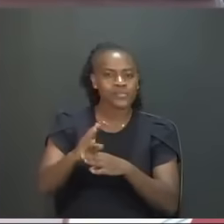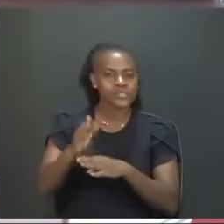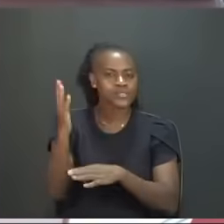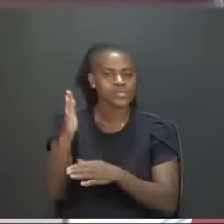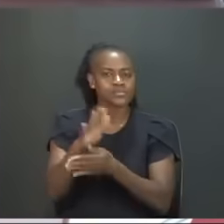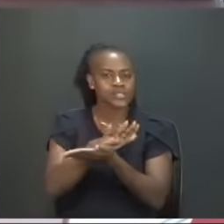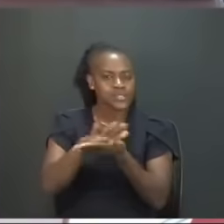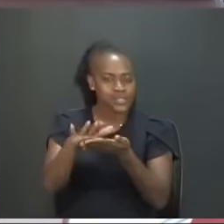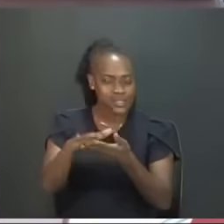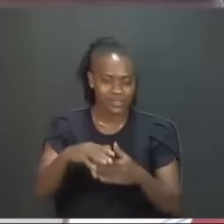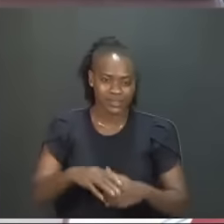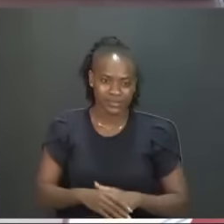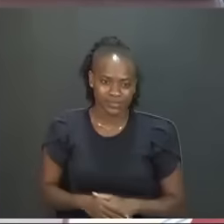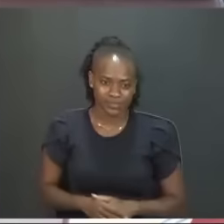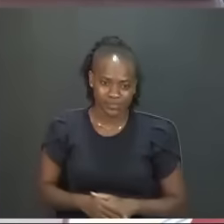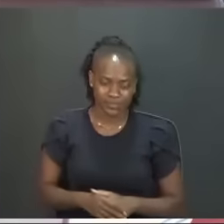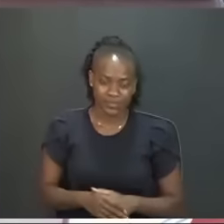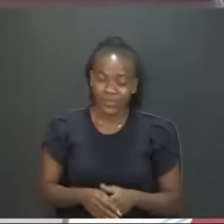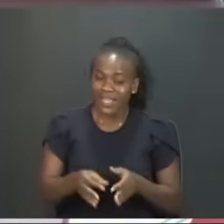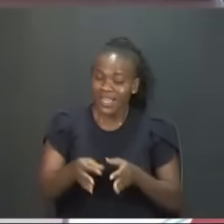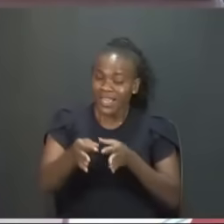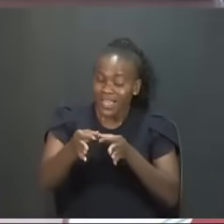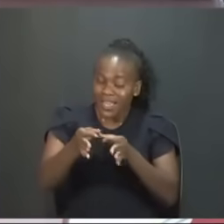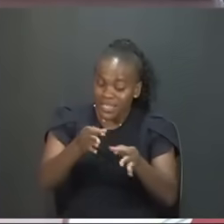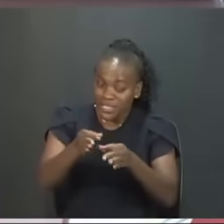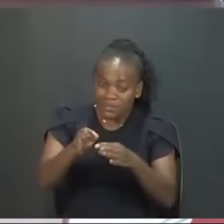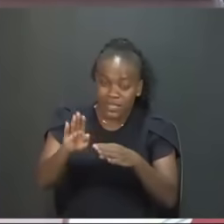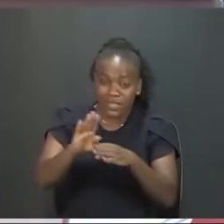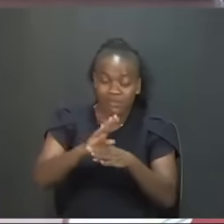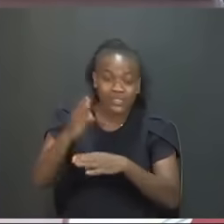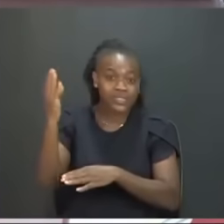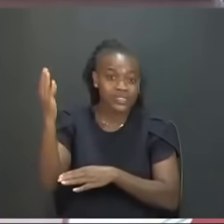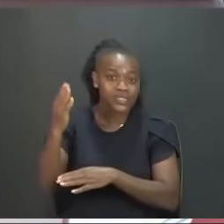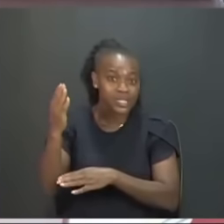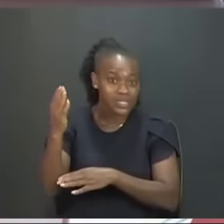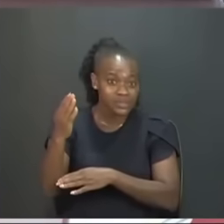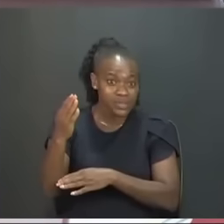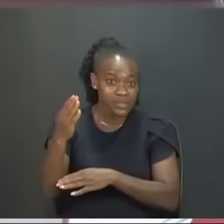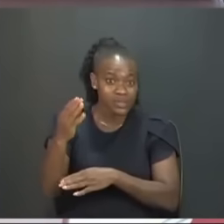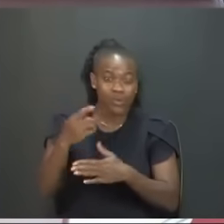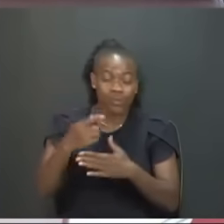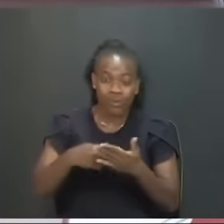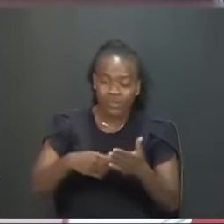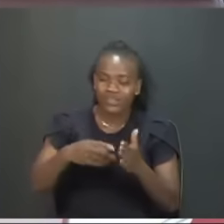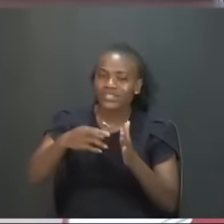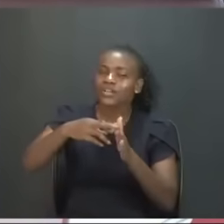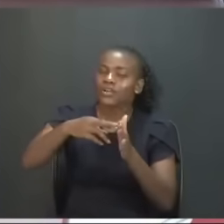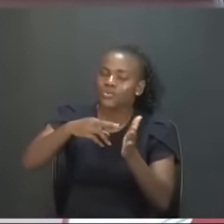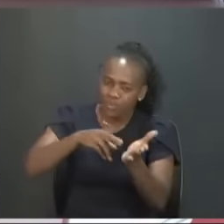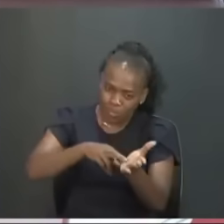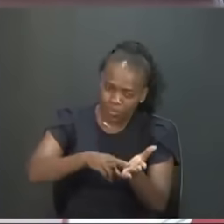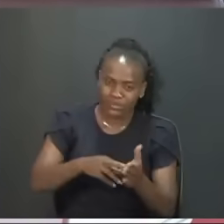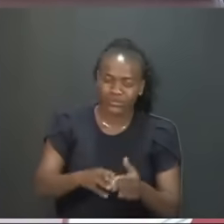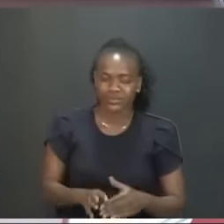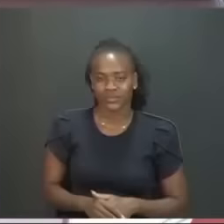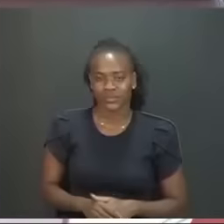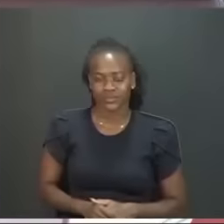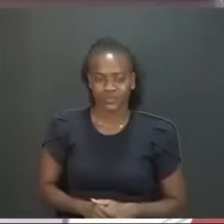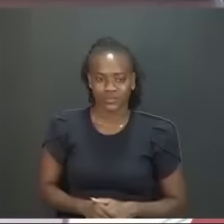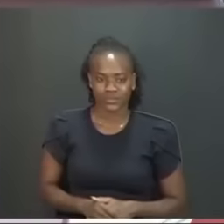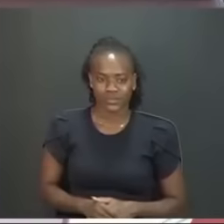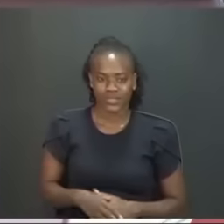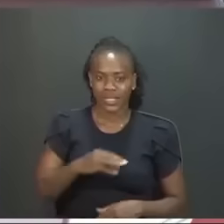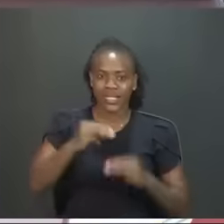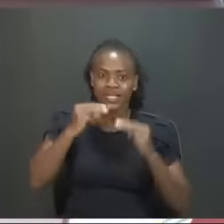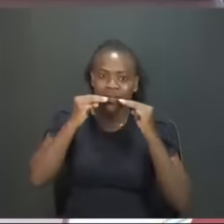It defines the business statement as a report and a